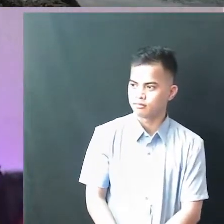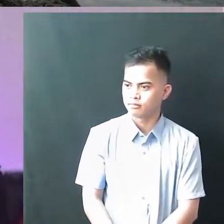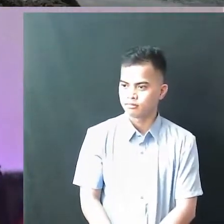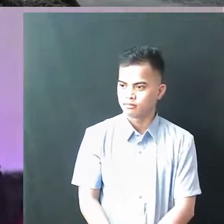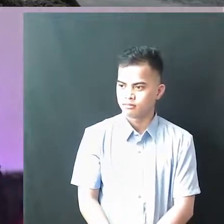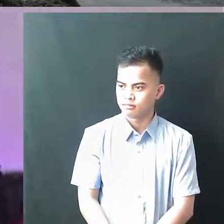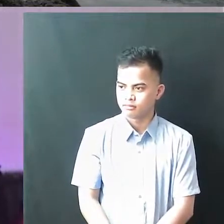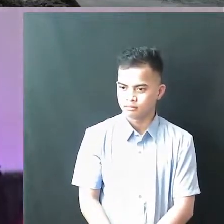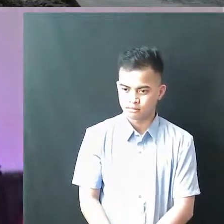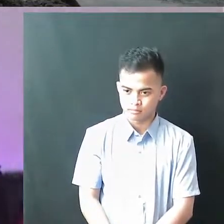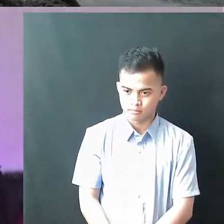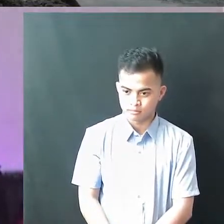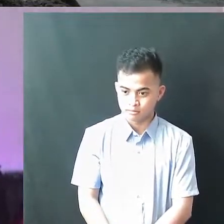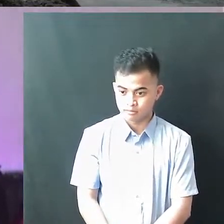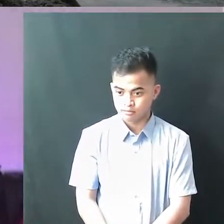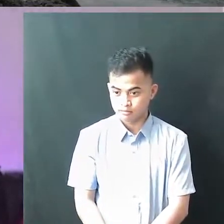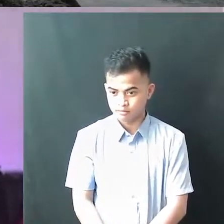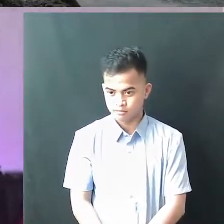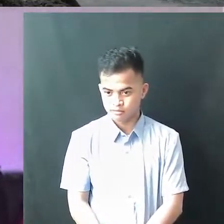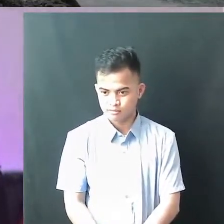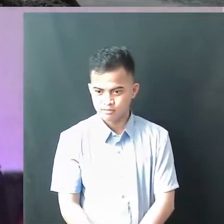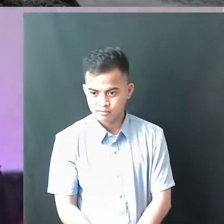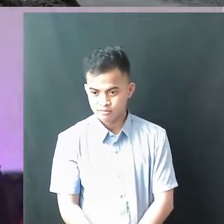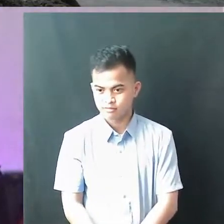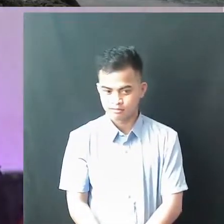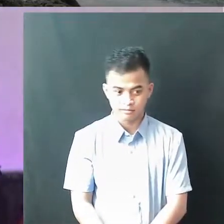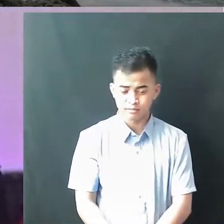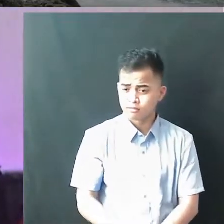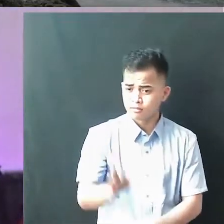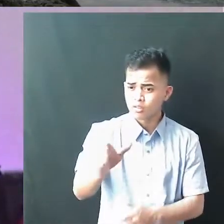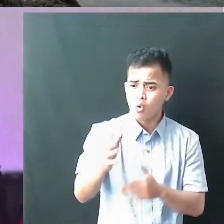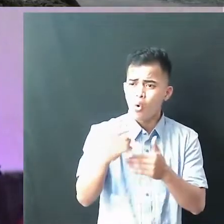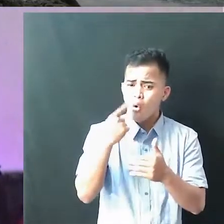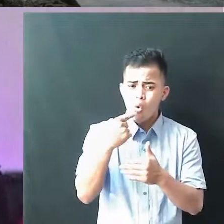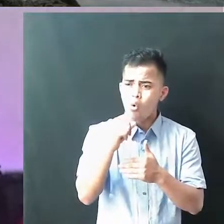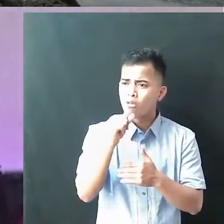Konsibisan kinsa na kaninyo na kungan sa